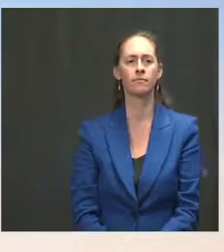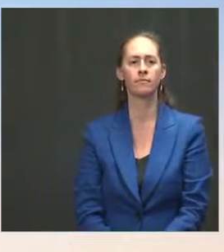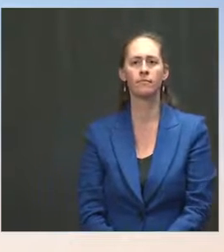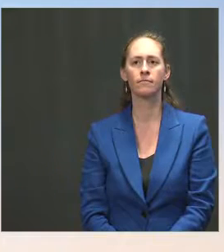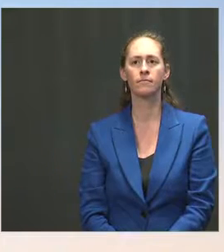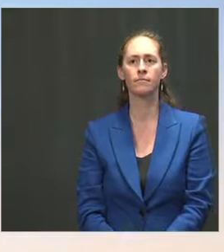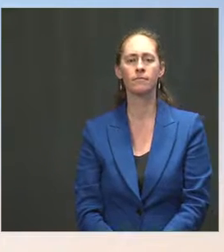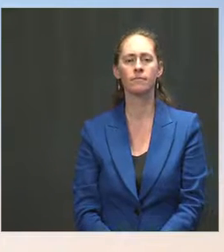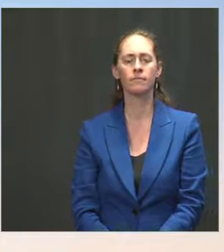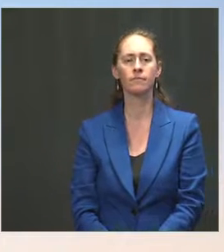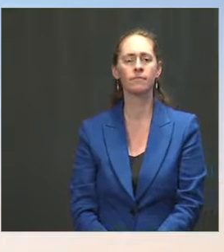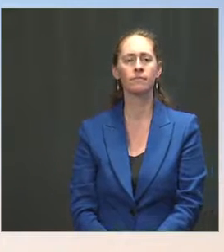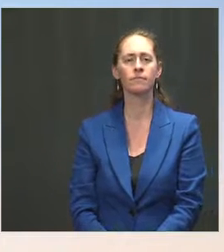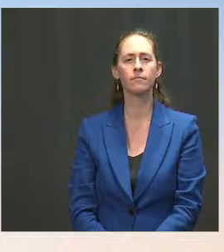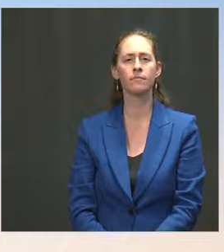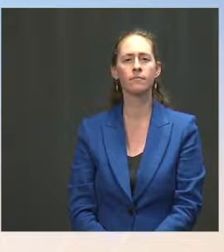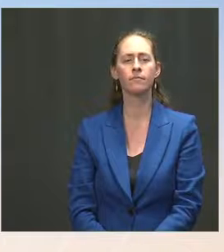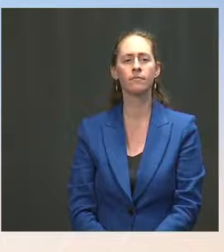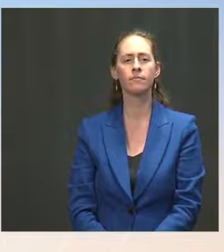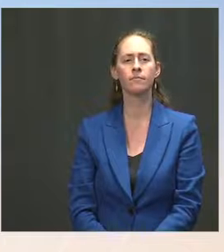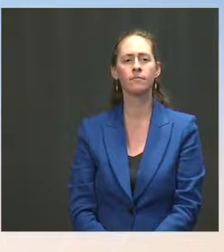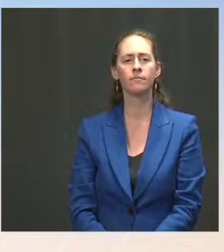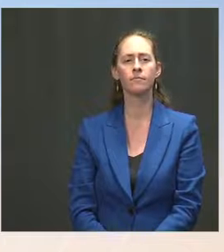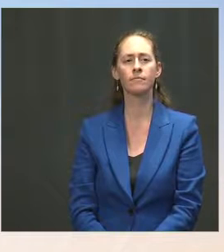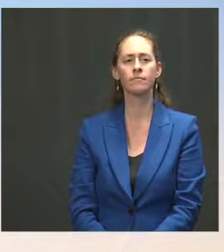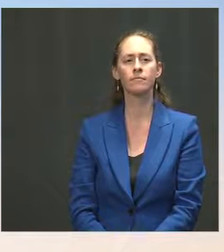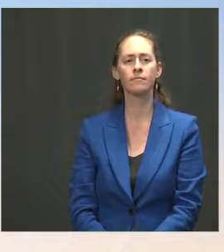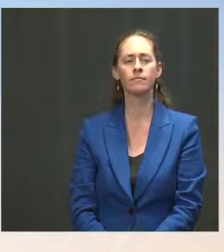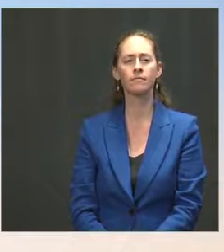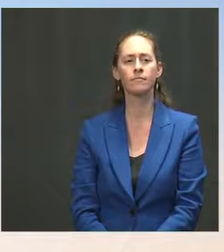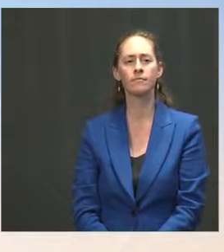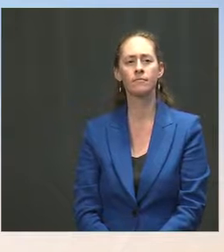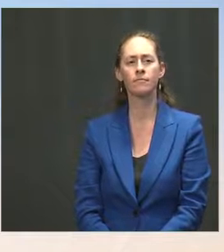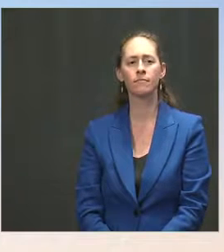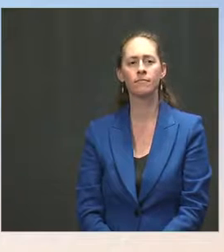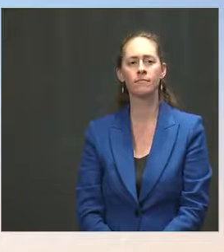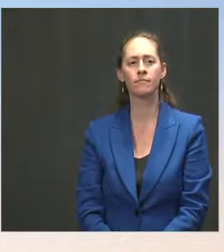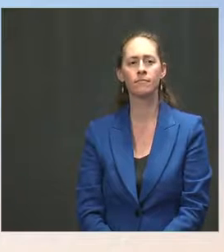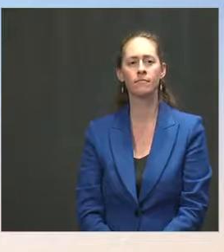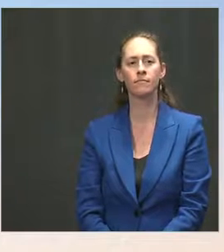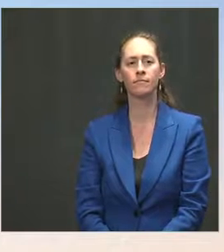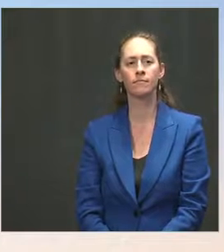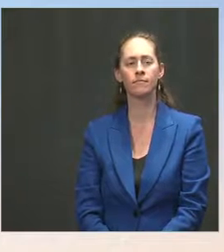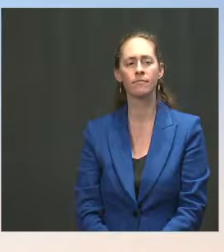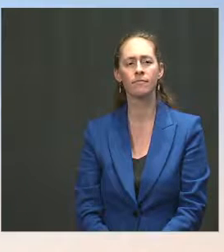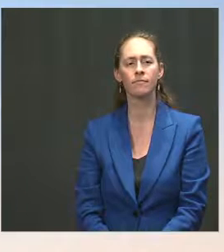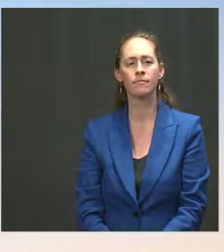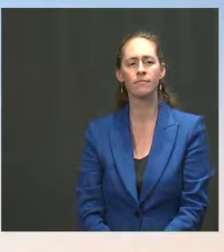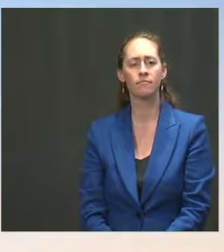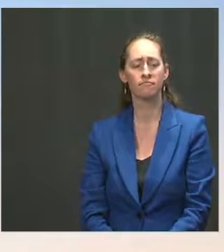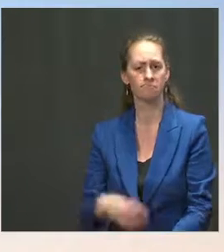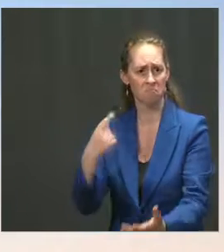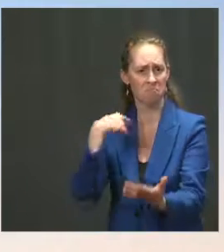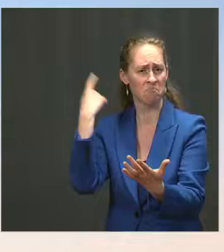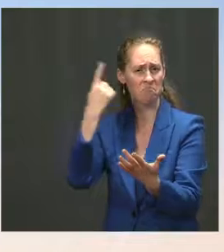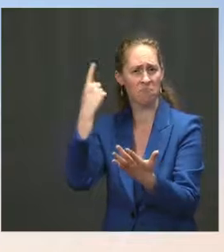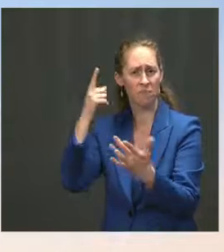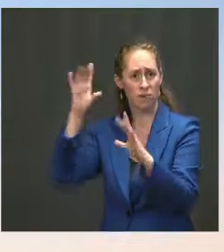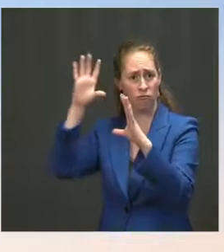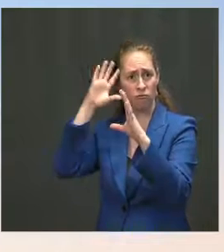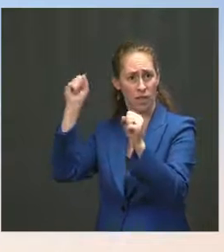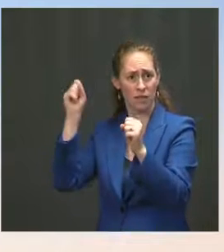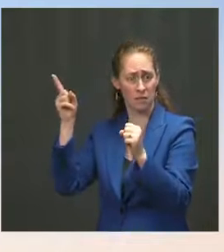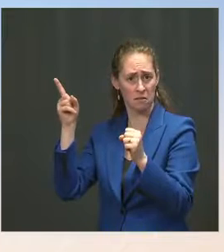the president's assessment is that the terrorist threat is spreading in other countries. Is he planning to do anything